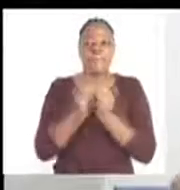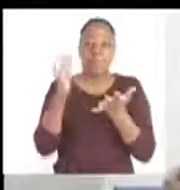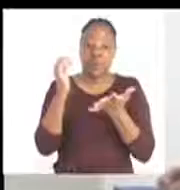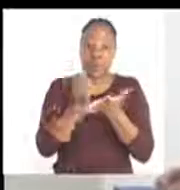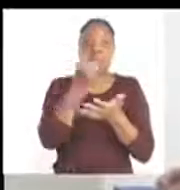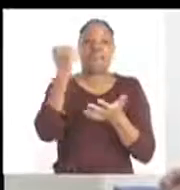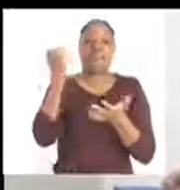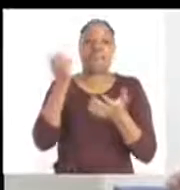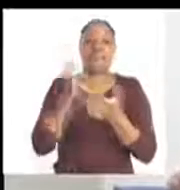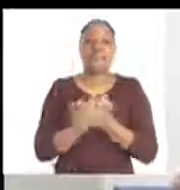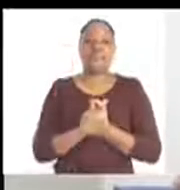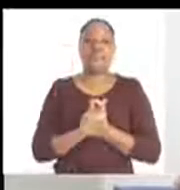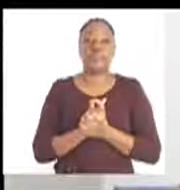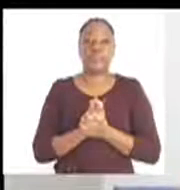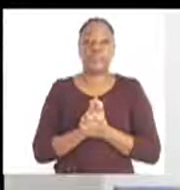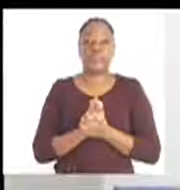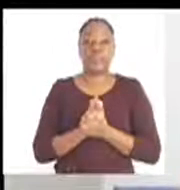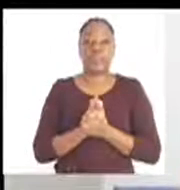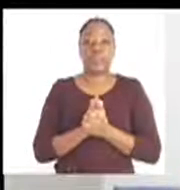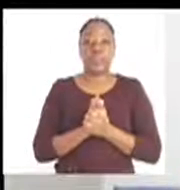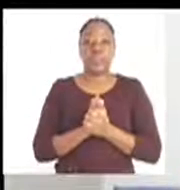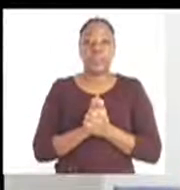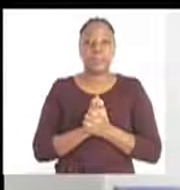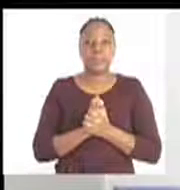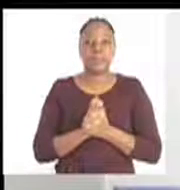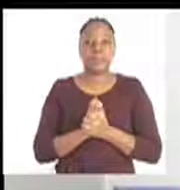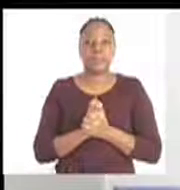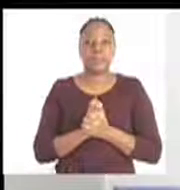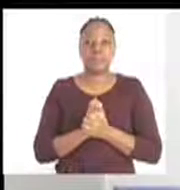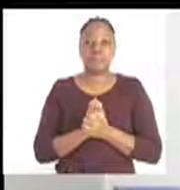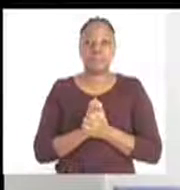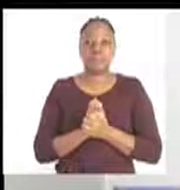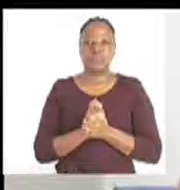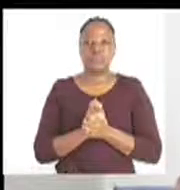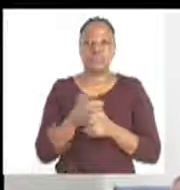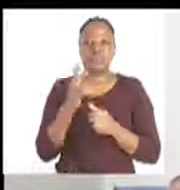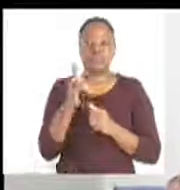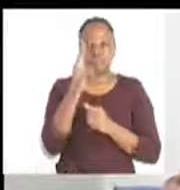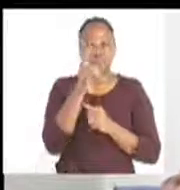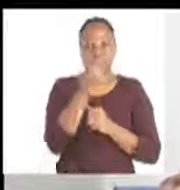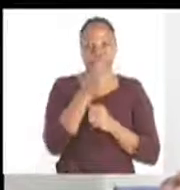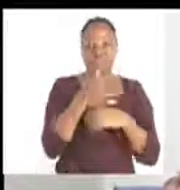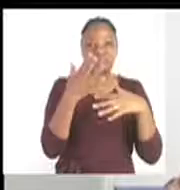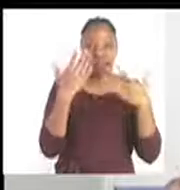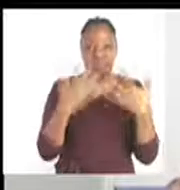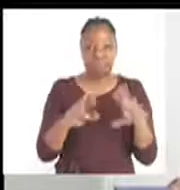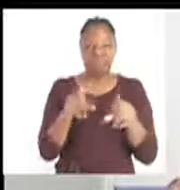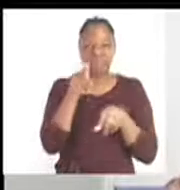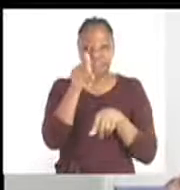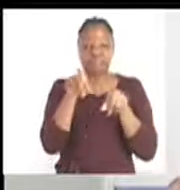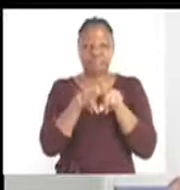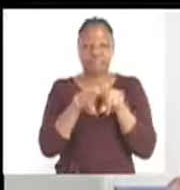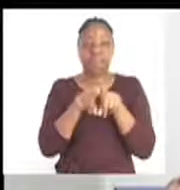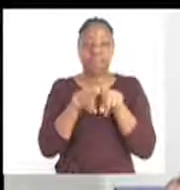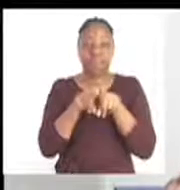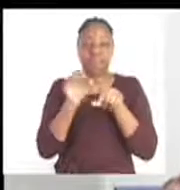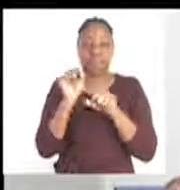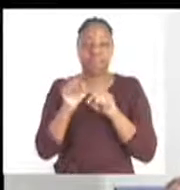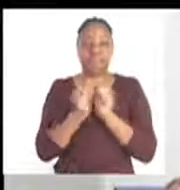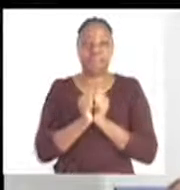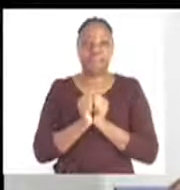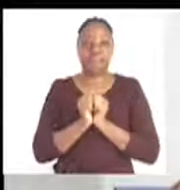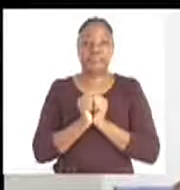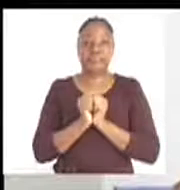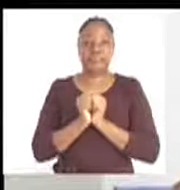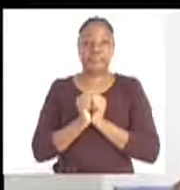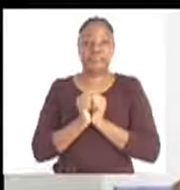we have our board game here and we have cut out our cards. You can see them here.